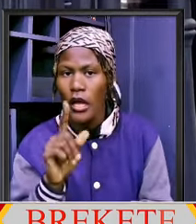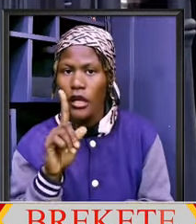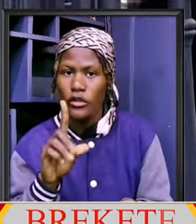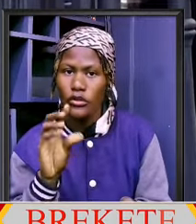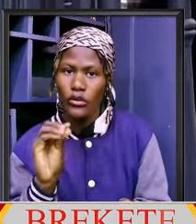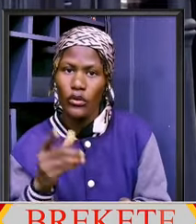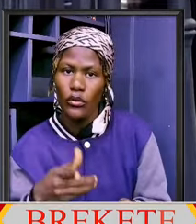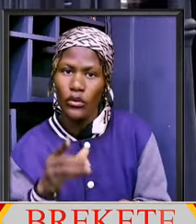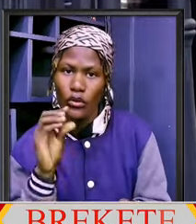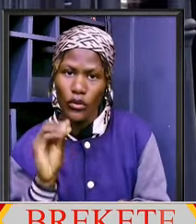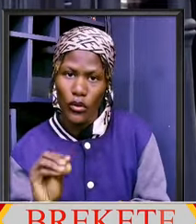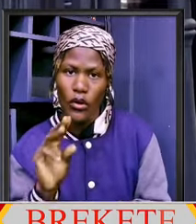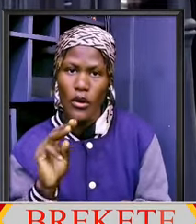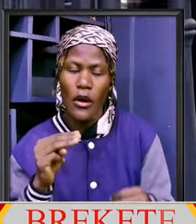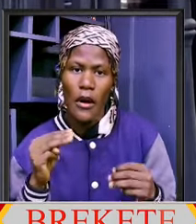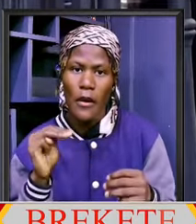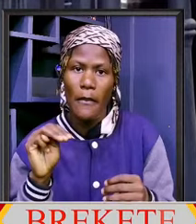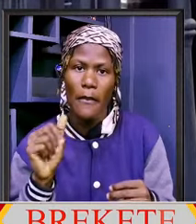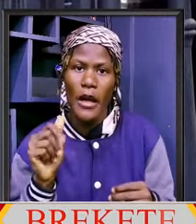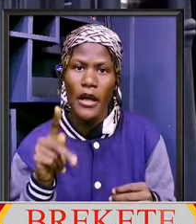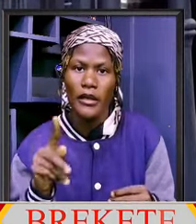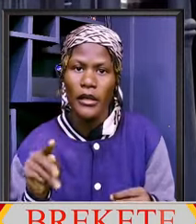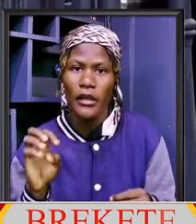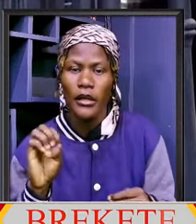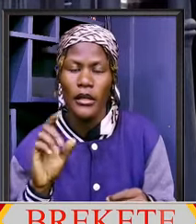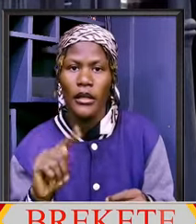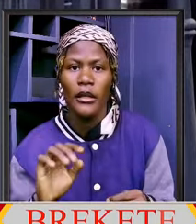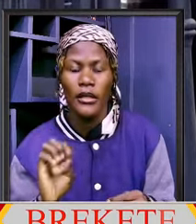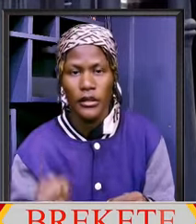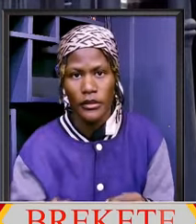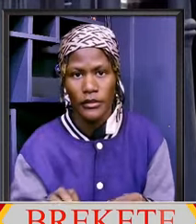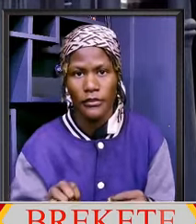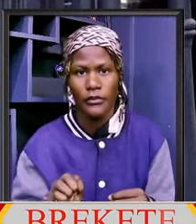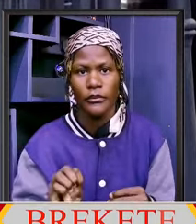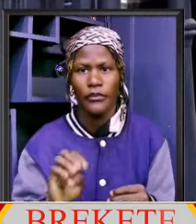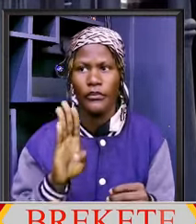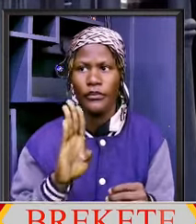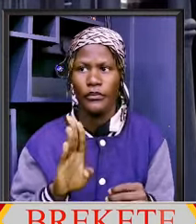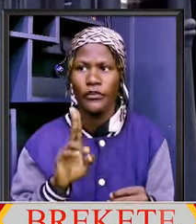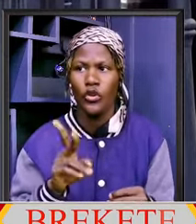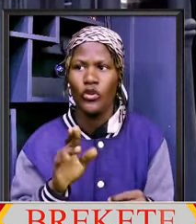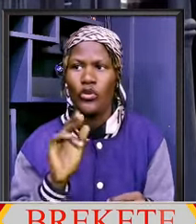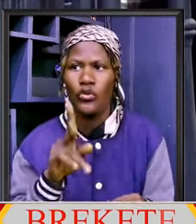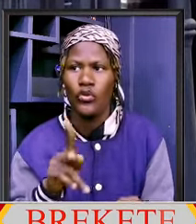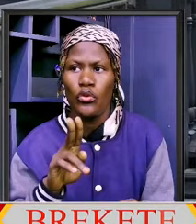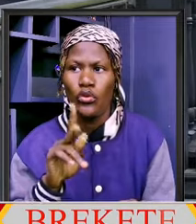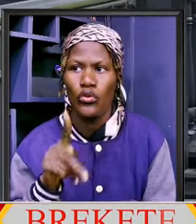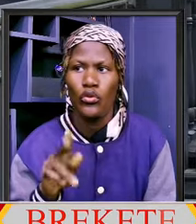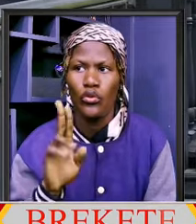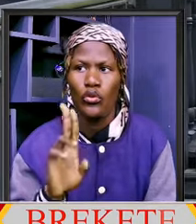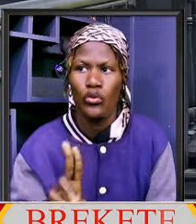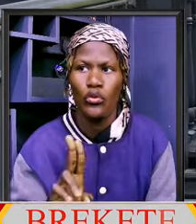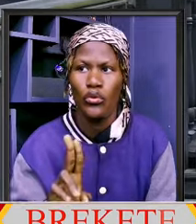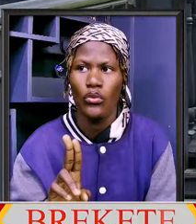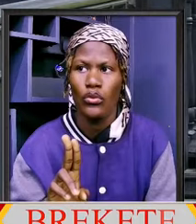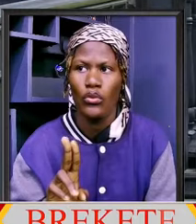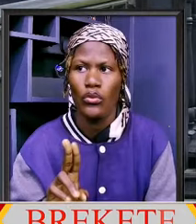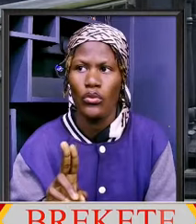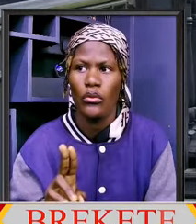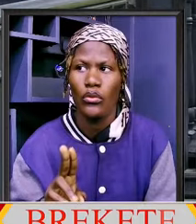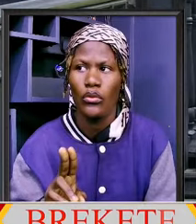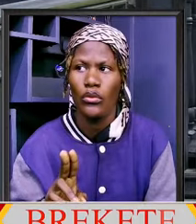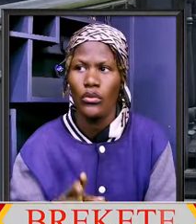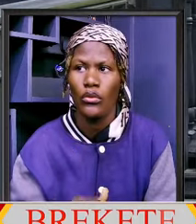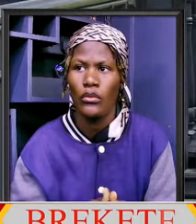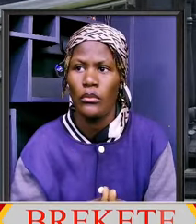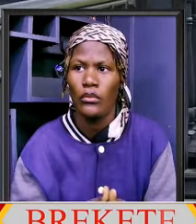For Benue State? Uh-huh. Buruku local government. For Buruku local government. Uh-huh. Where Mama daughter they come now? Come